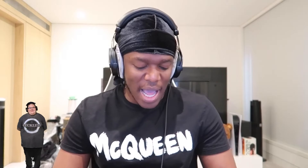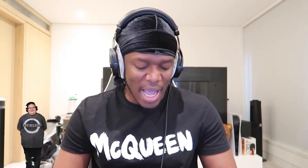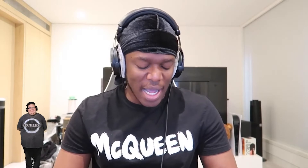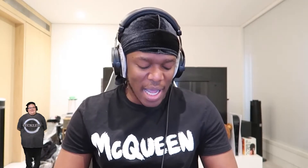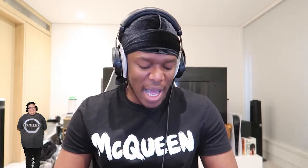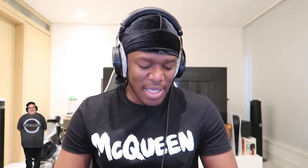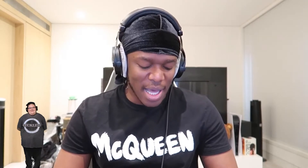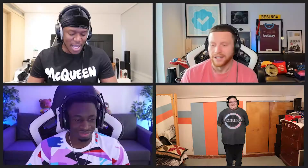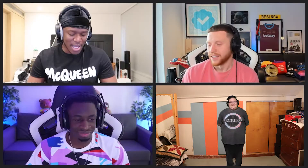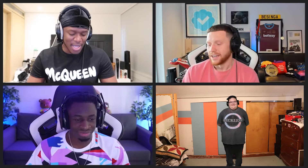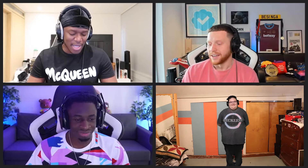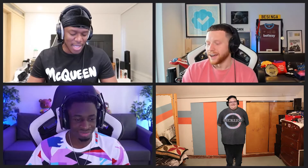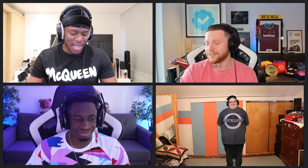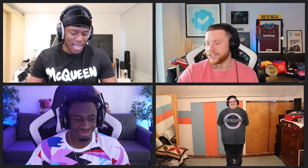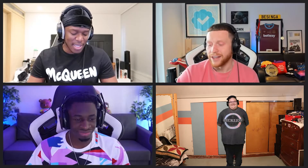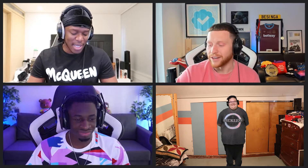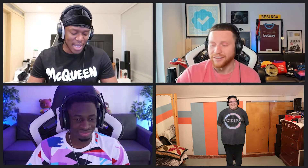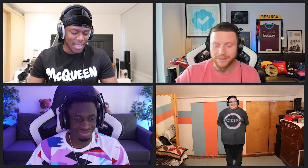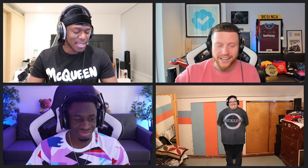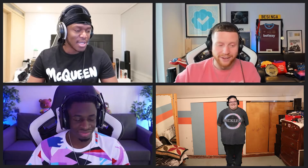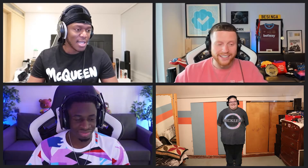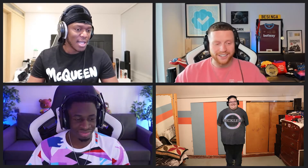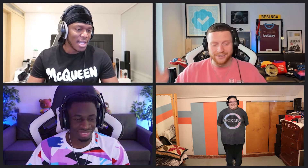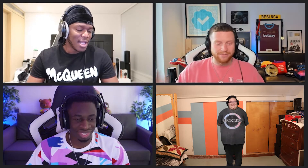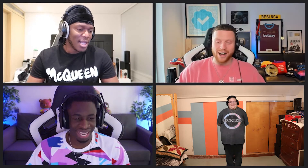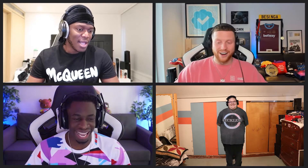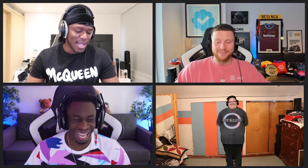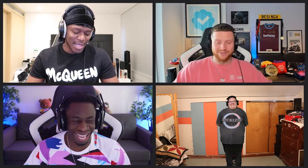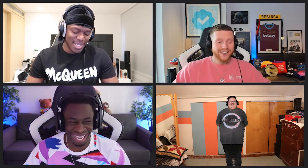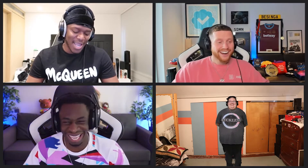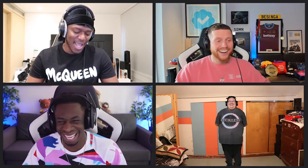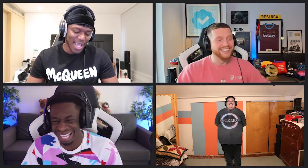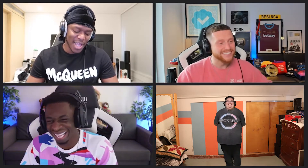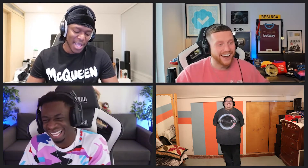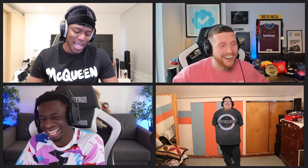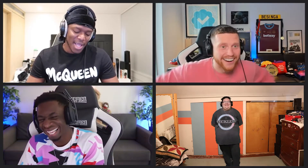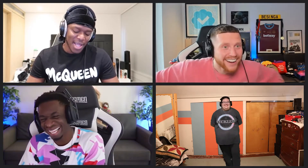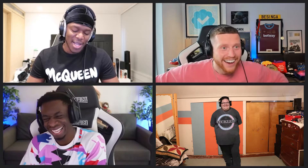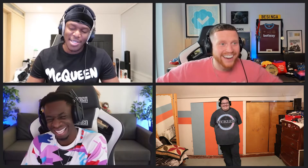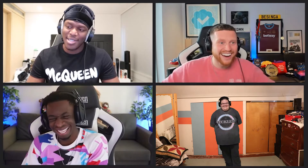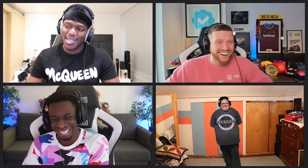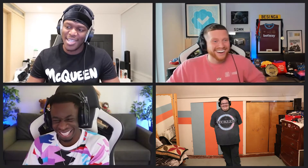me. Yeah. You never love me anyway, so.